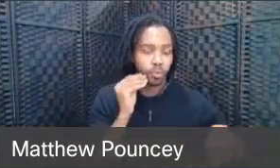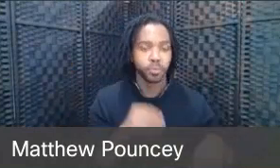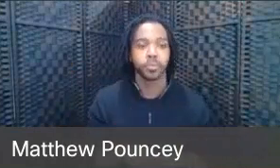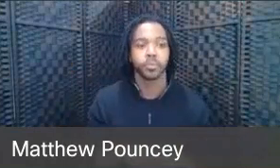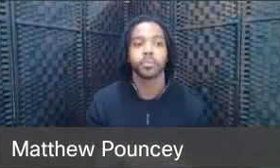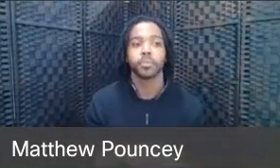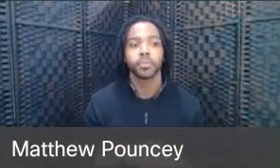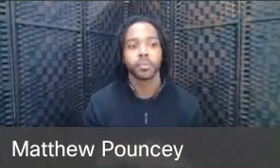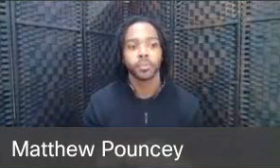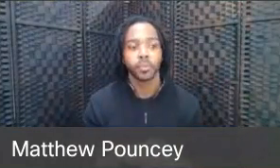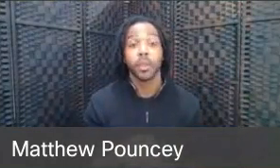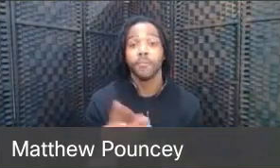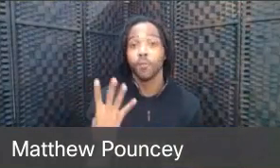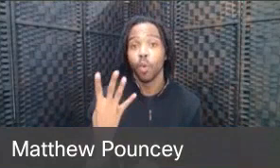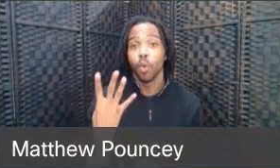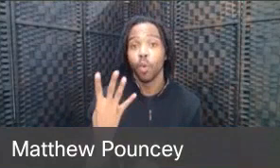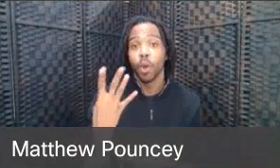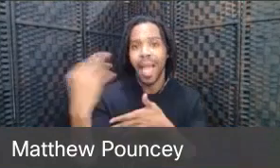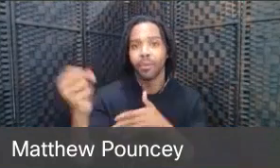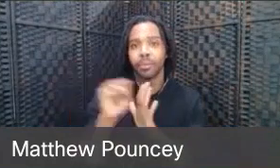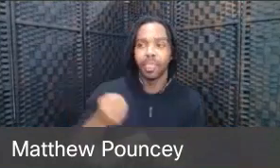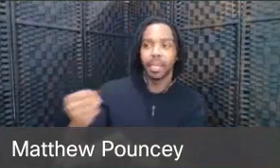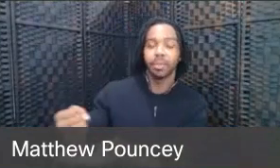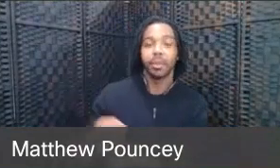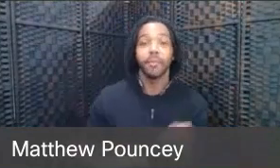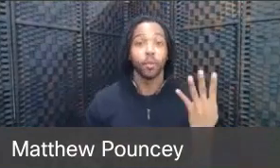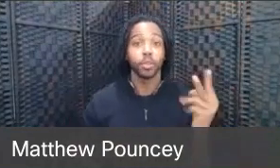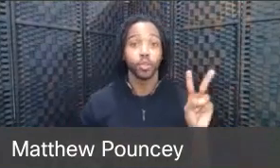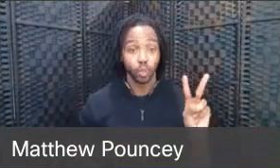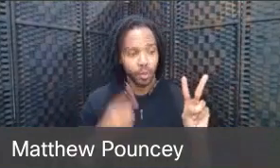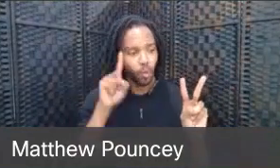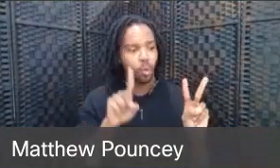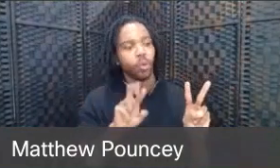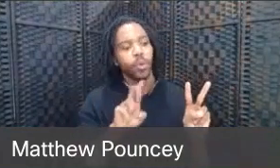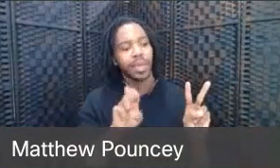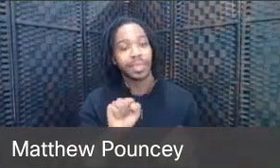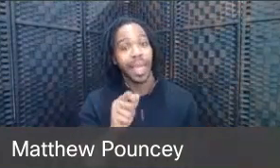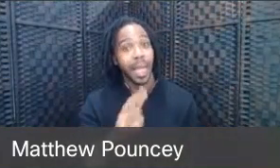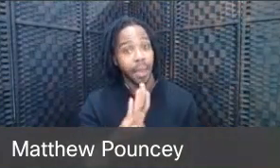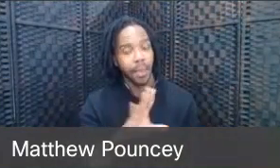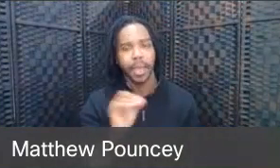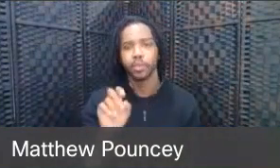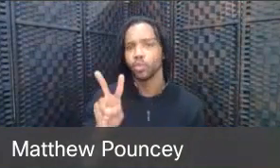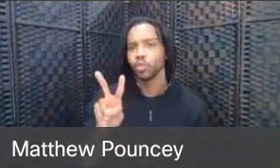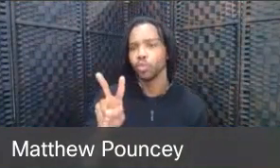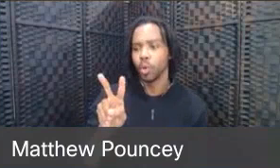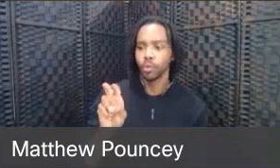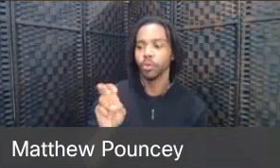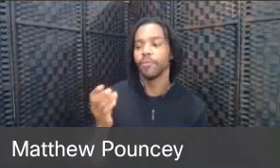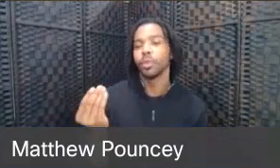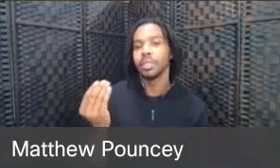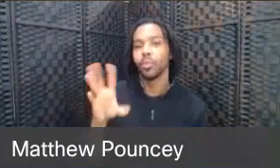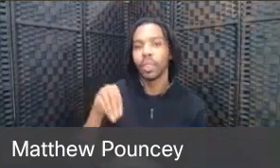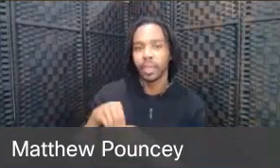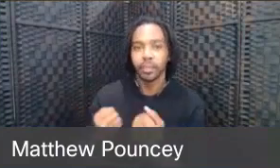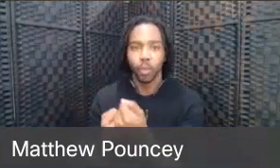in out-of-state placements, 42 in residential habilitation, and 214 in supported living